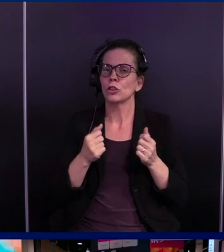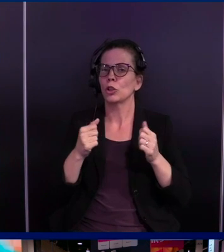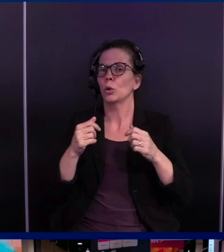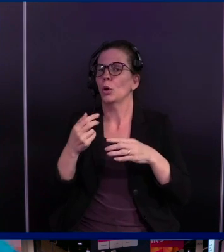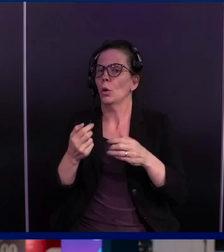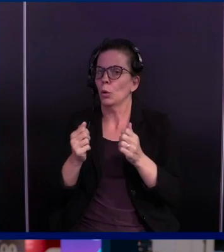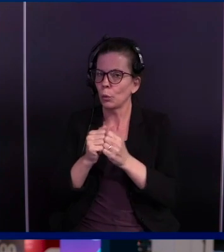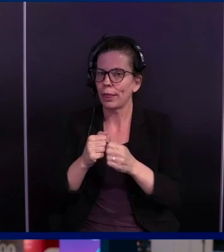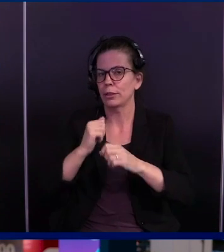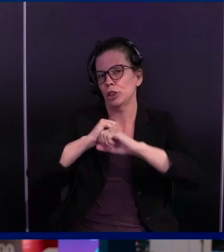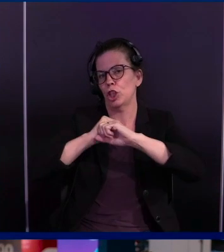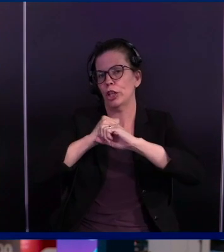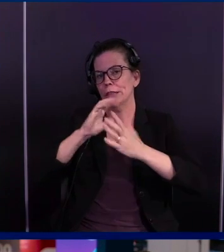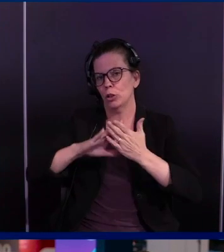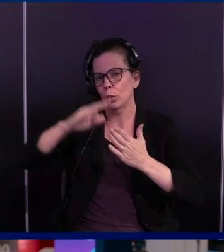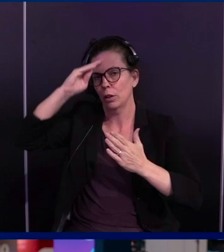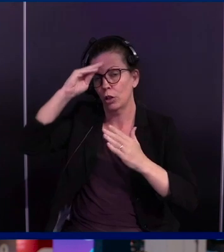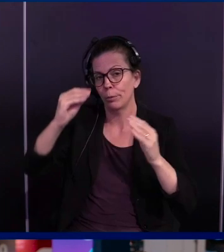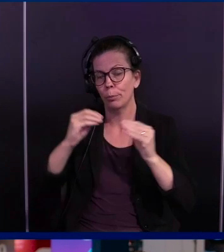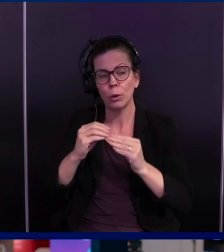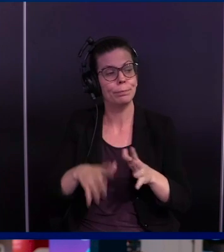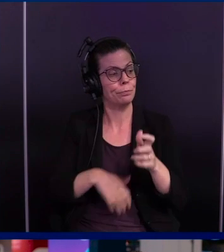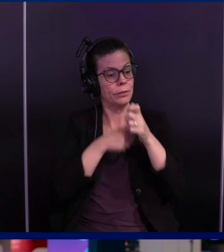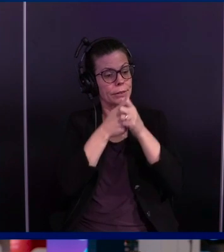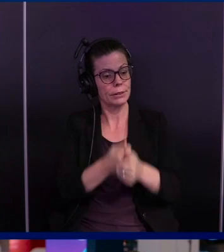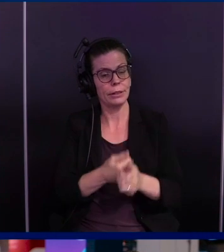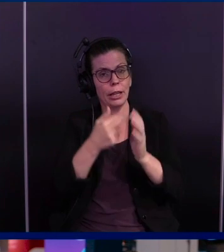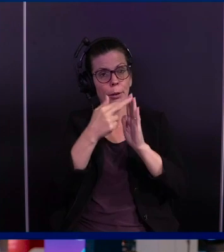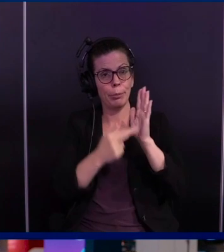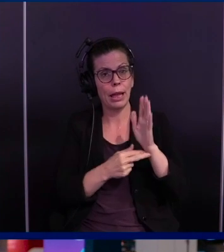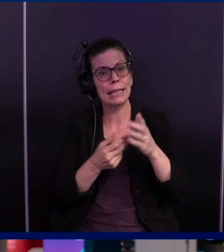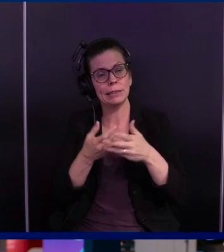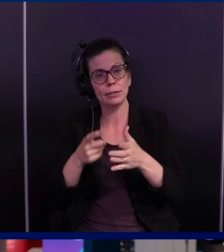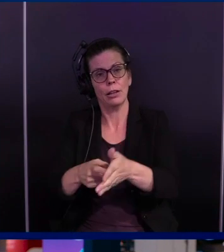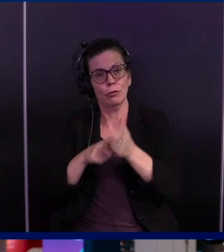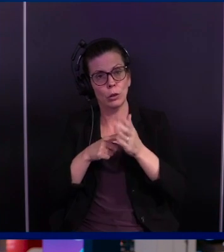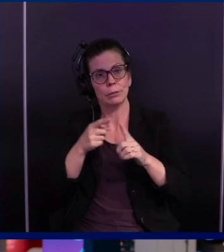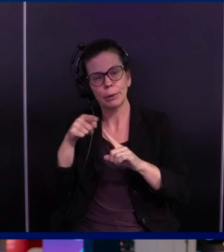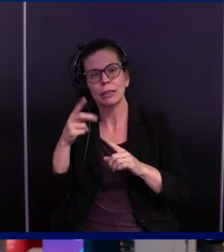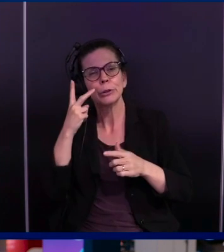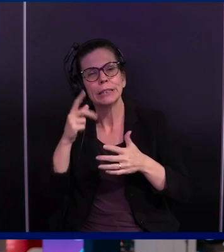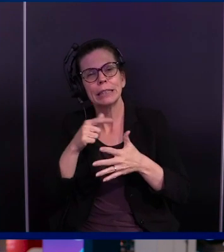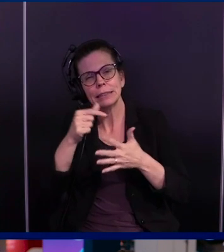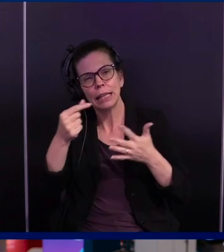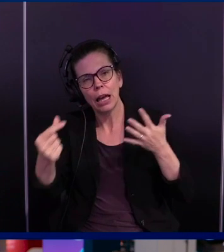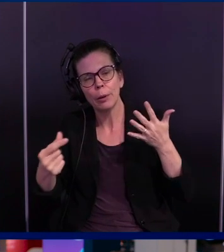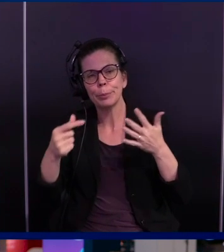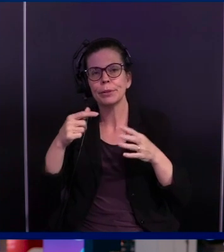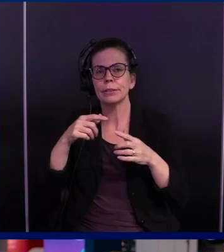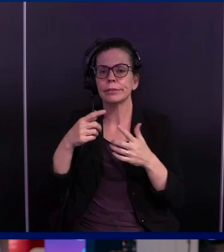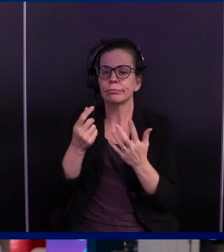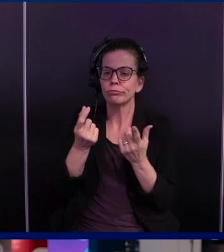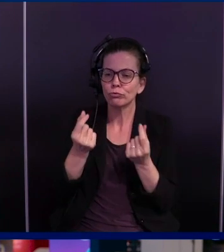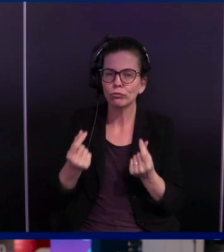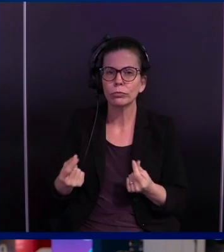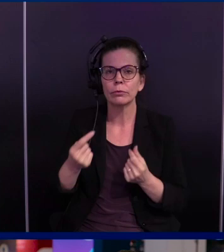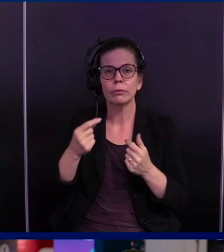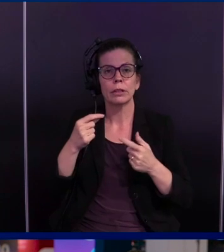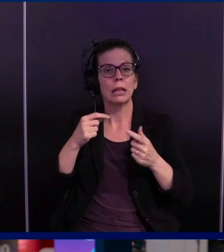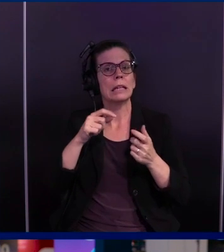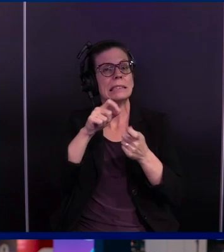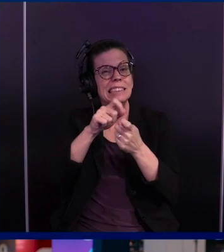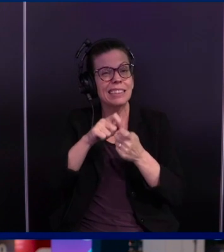to learn more. So compliance enforcement, we can scroll down. We can see all the steps. We can see the details, if there are any lab